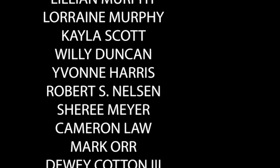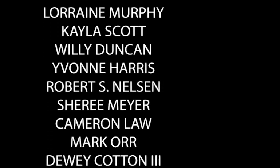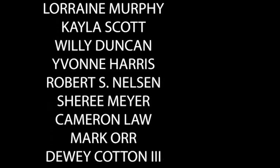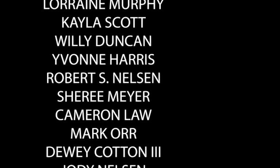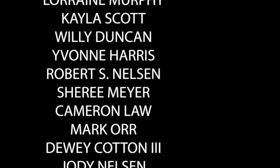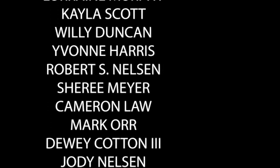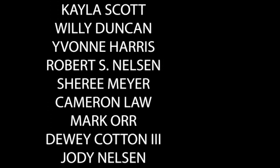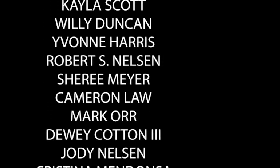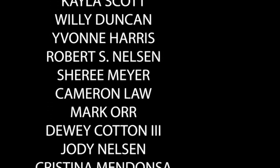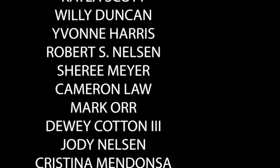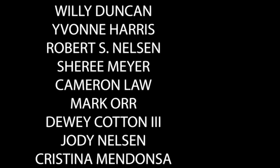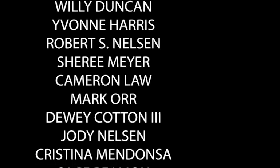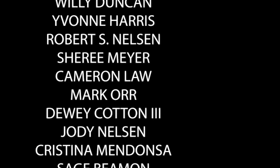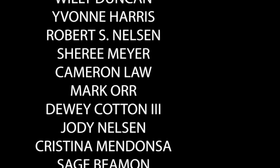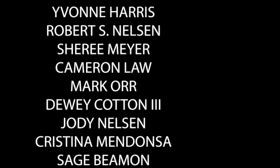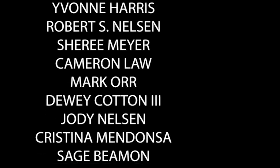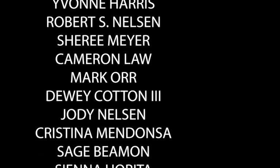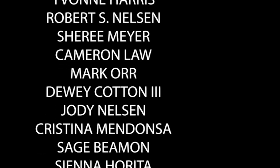the University Foundation Board.